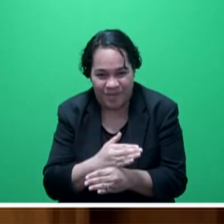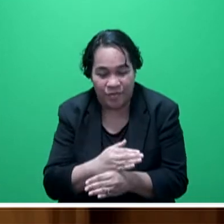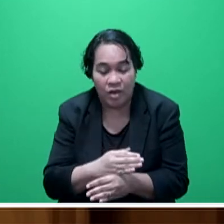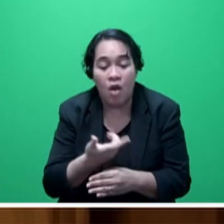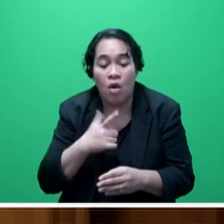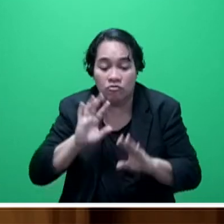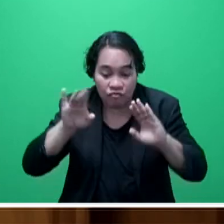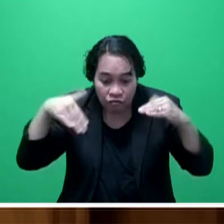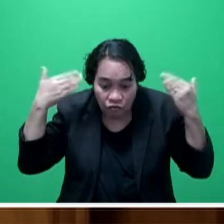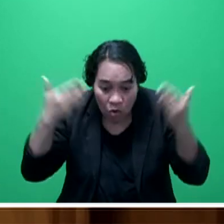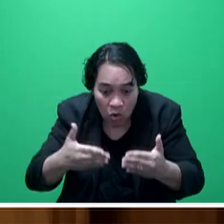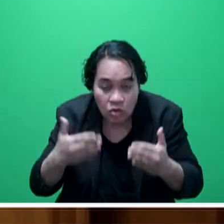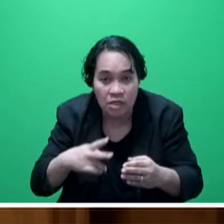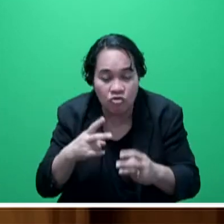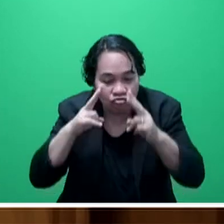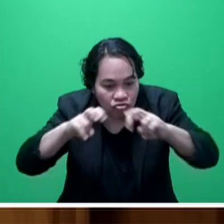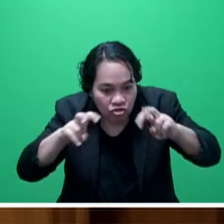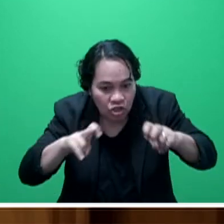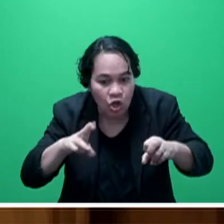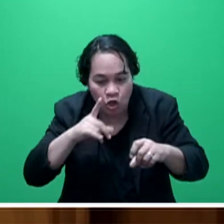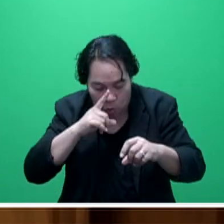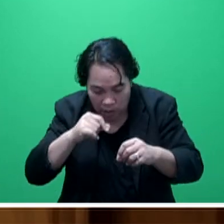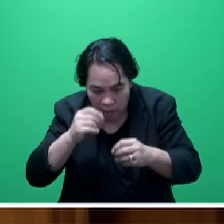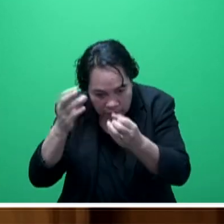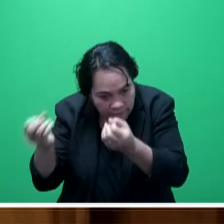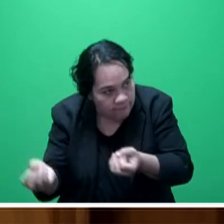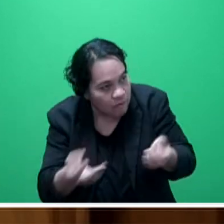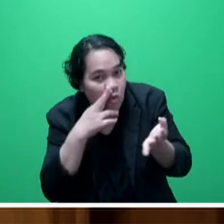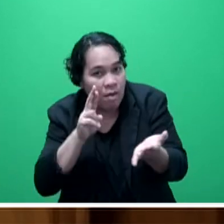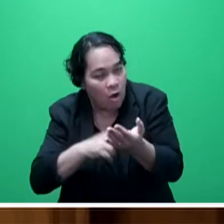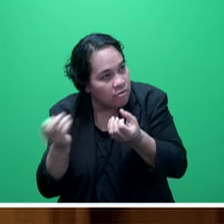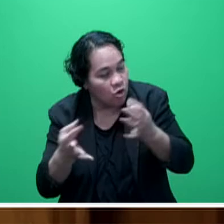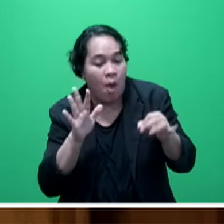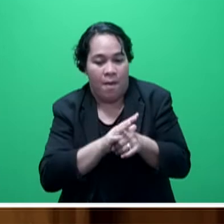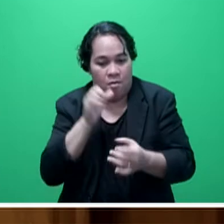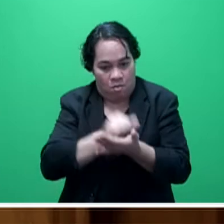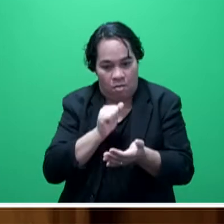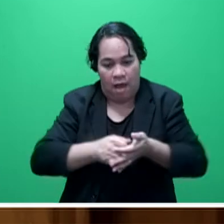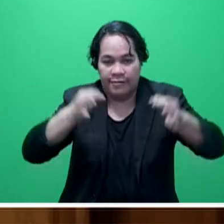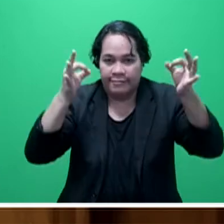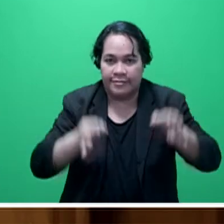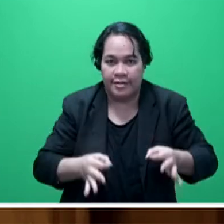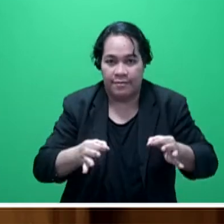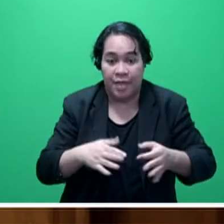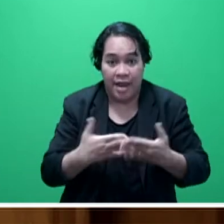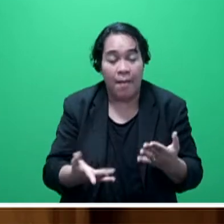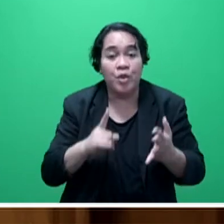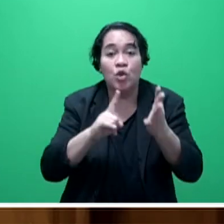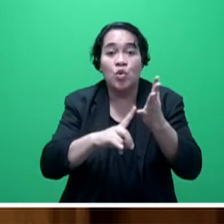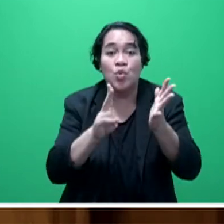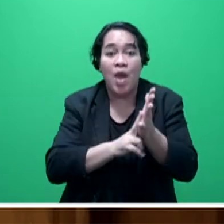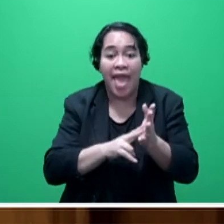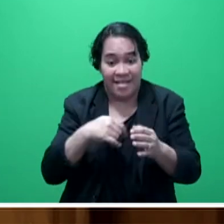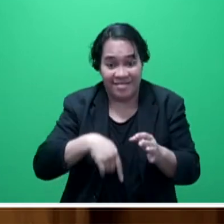focused research to support informed decisions for ocean governance. As we embark on the UN Decade of